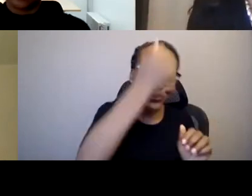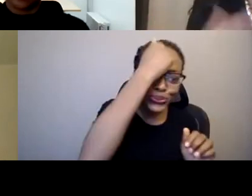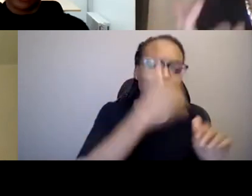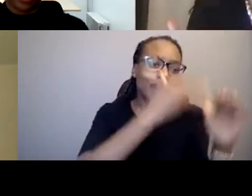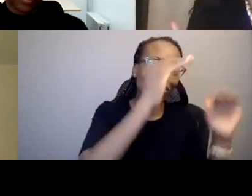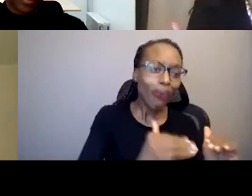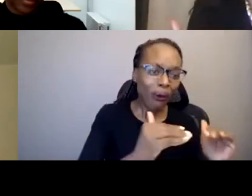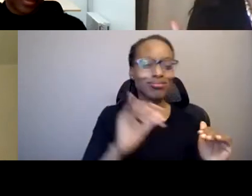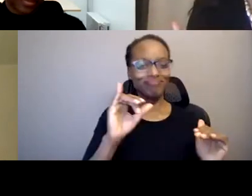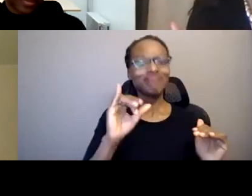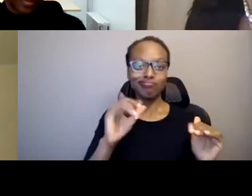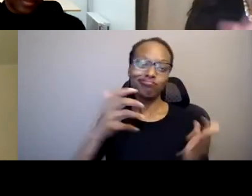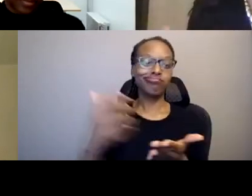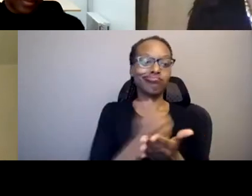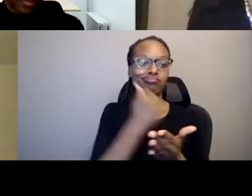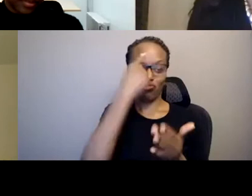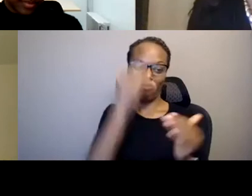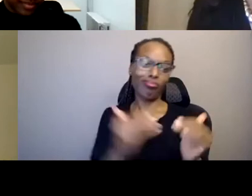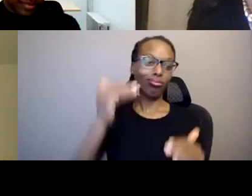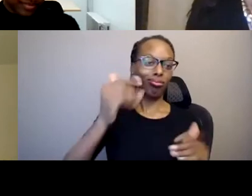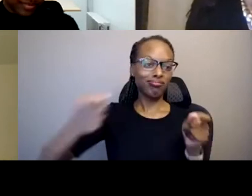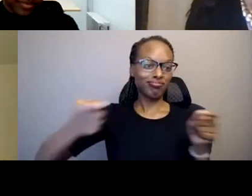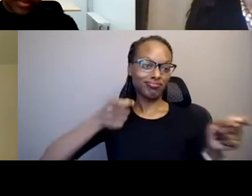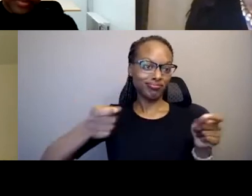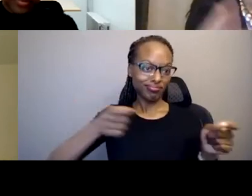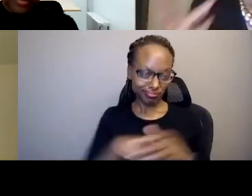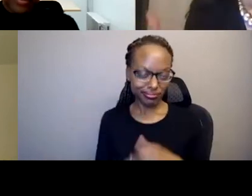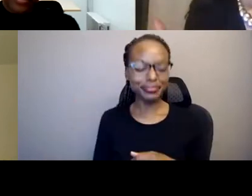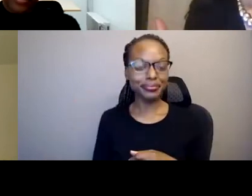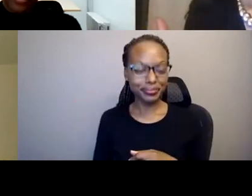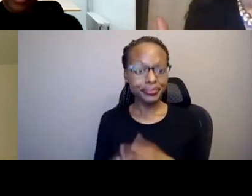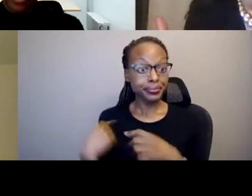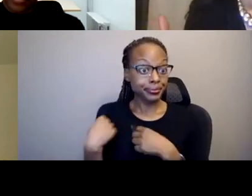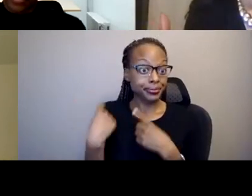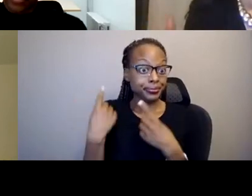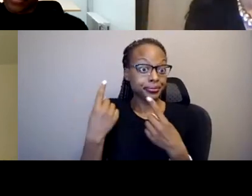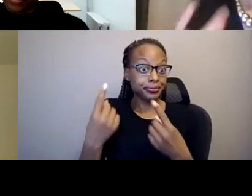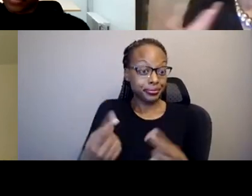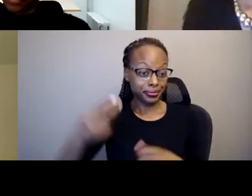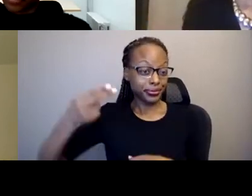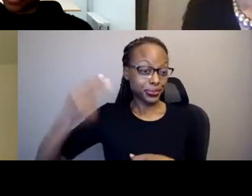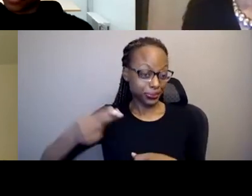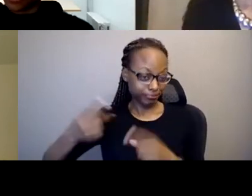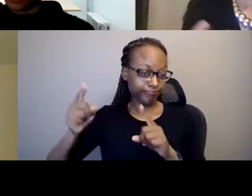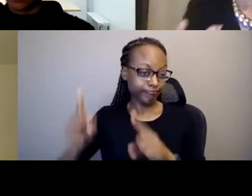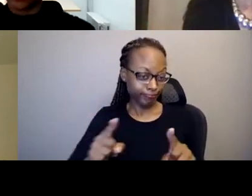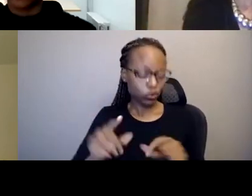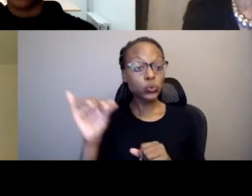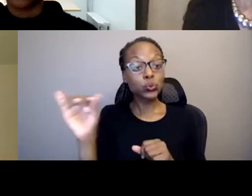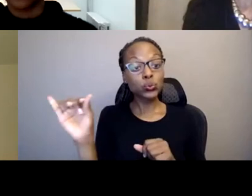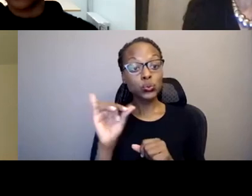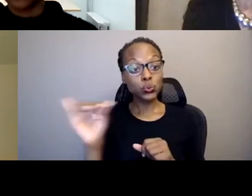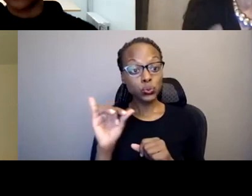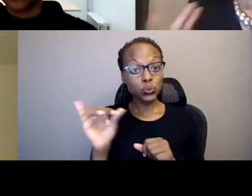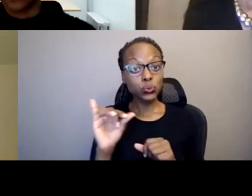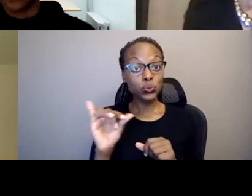and misunderstanding, not to mention unspeakable violence throughout history, all of this has contributed also to a narrow construction of who can be